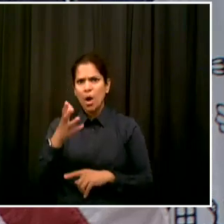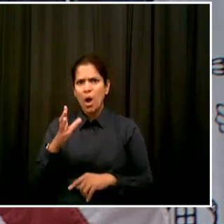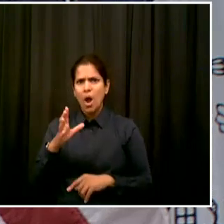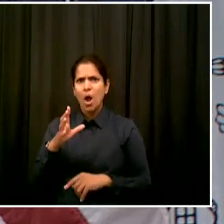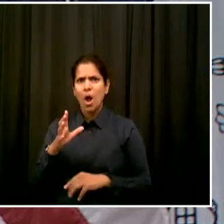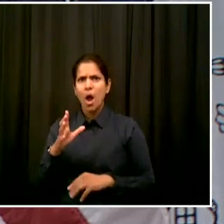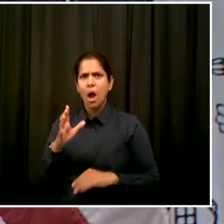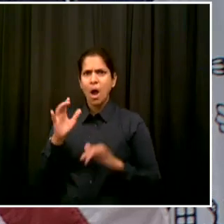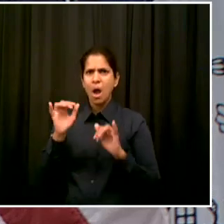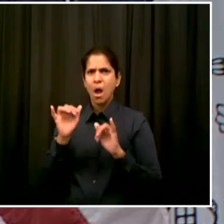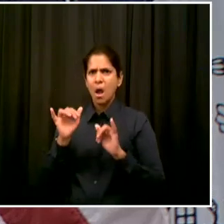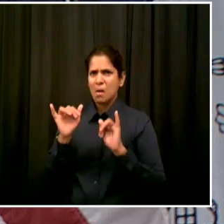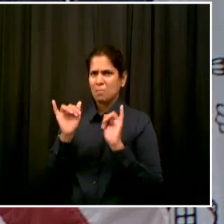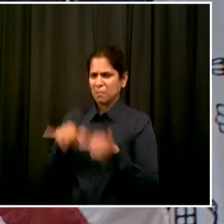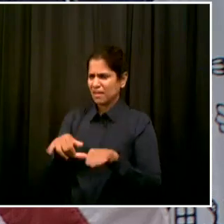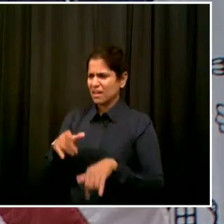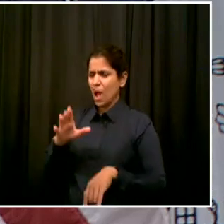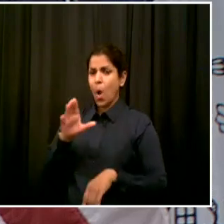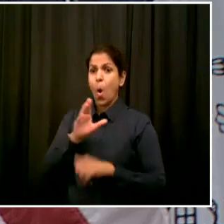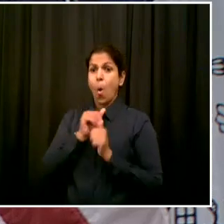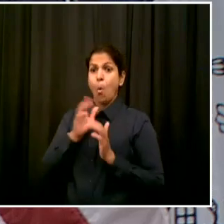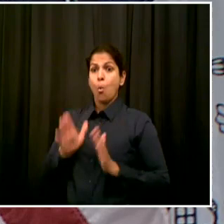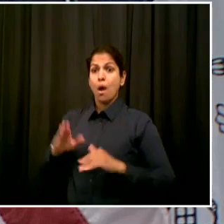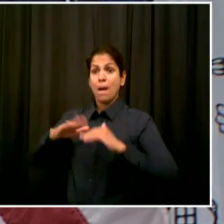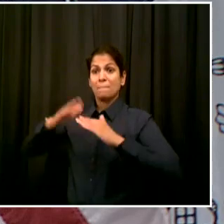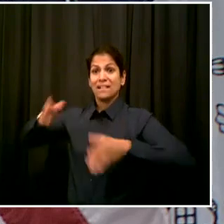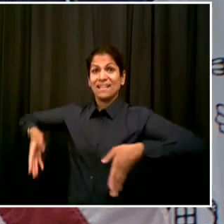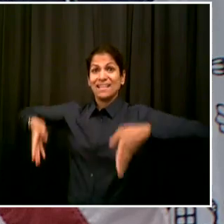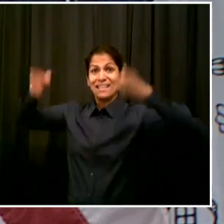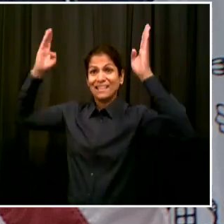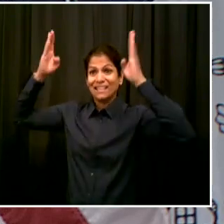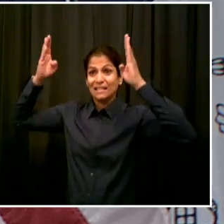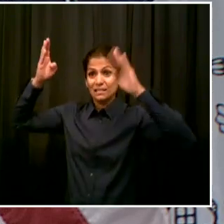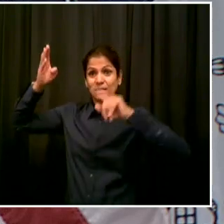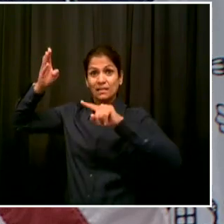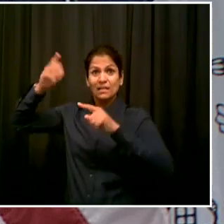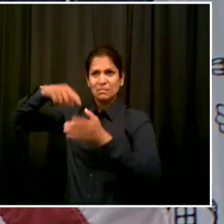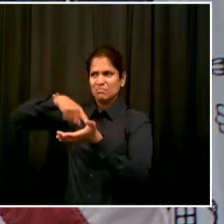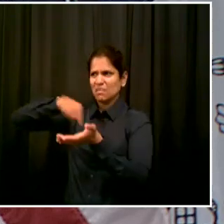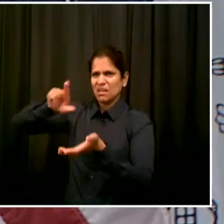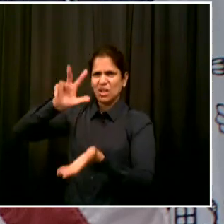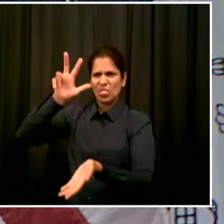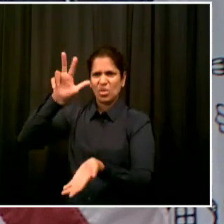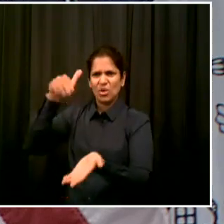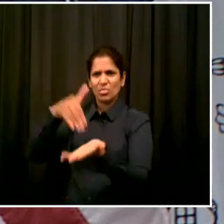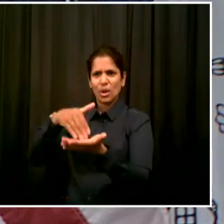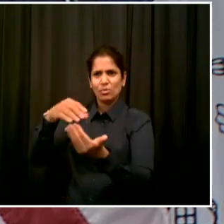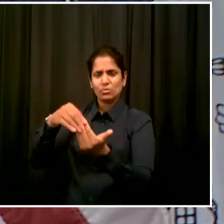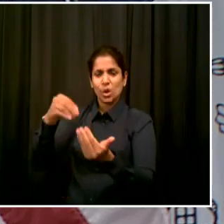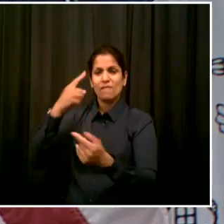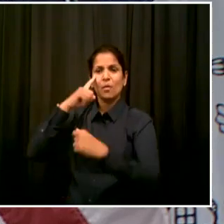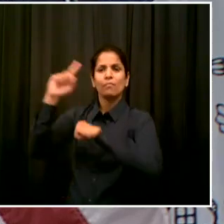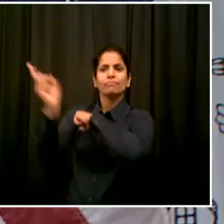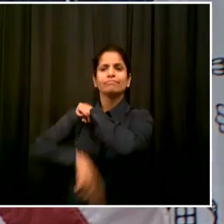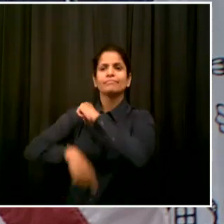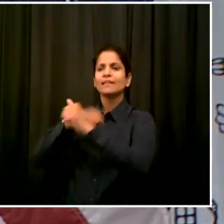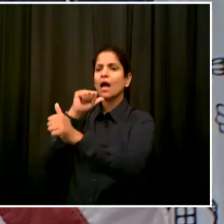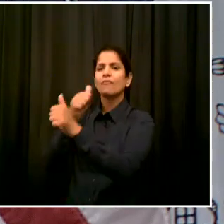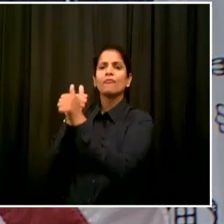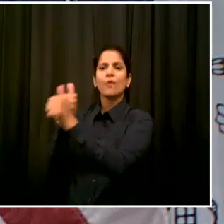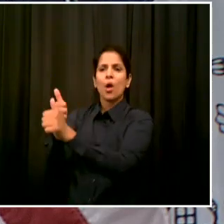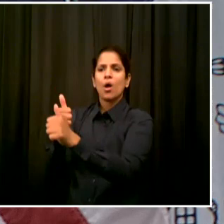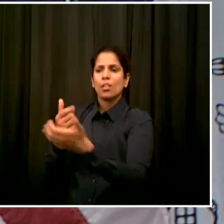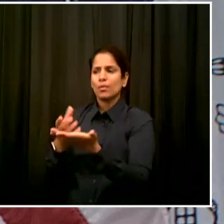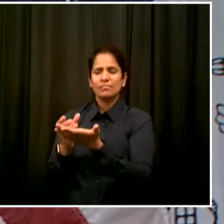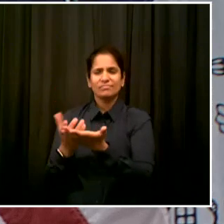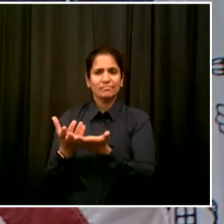dysfunctional agencies. It's very reactive, and the paltry fines are often written off as the cost of